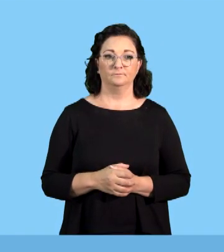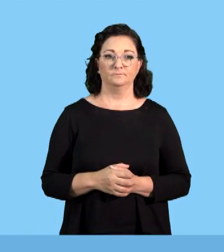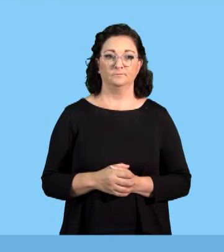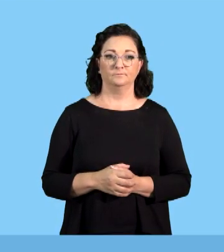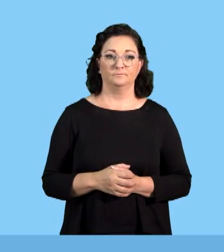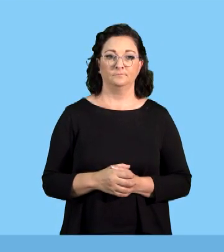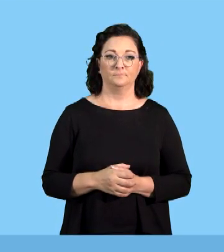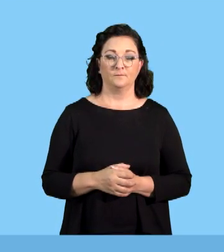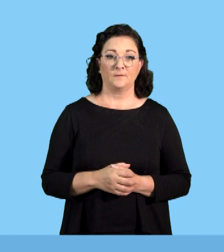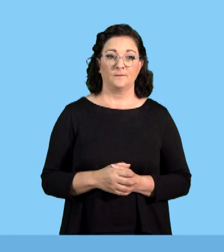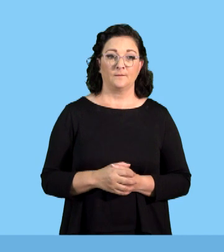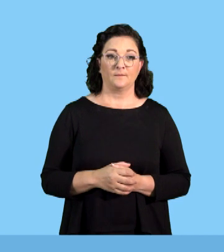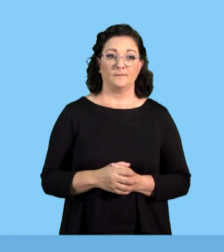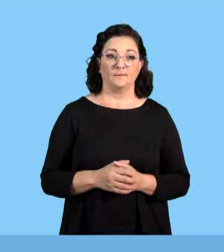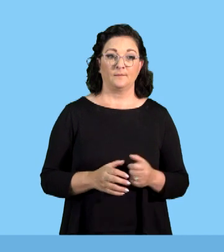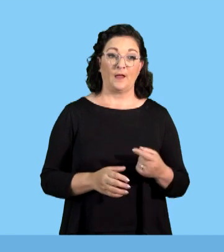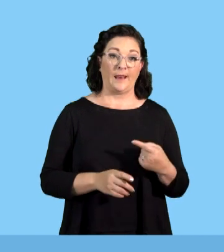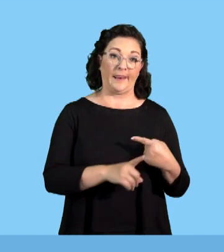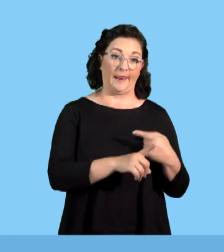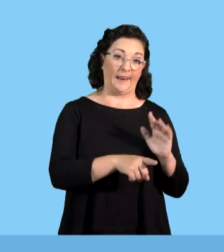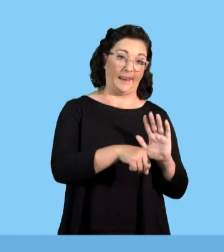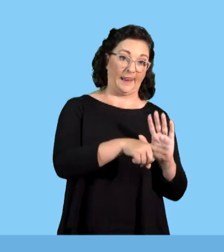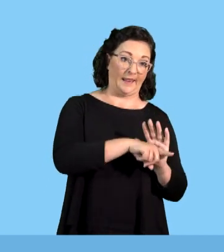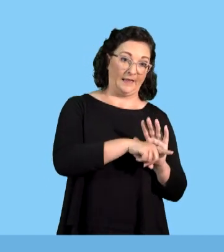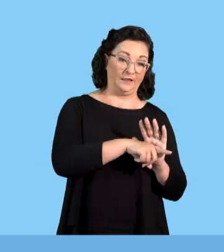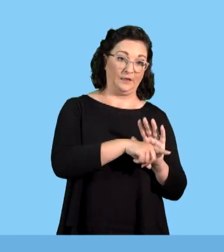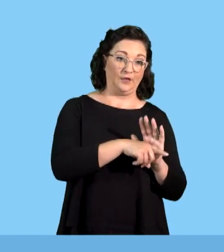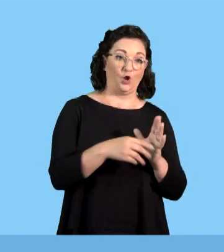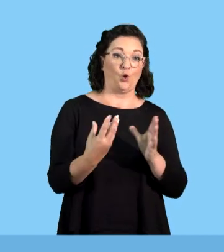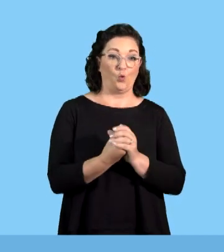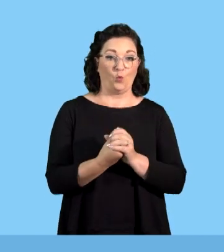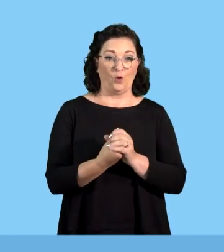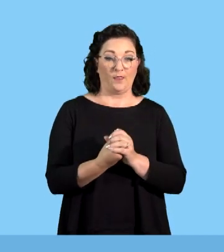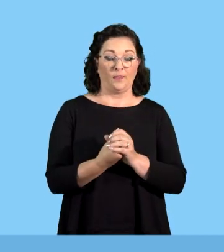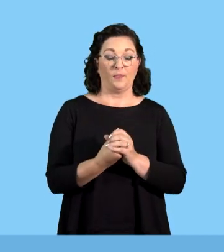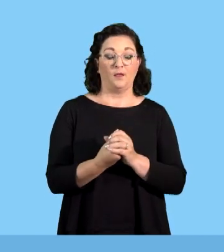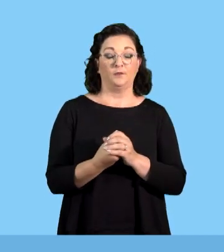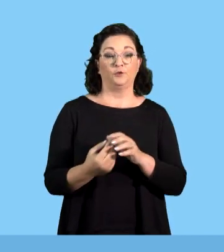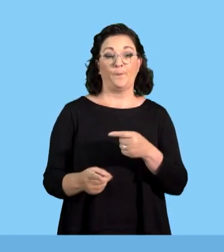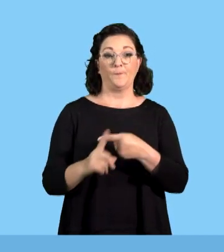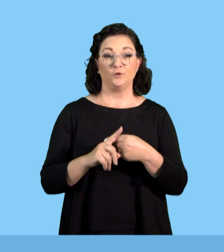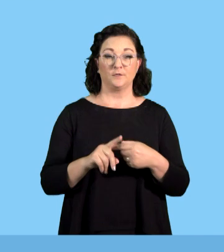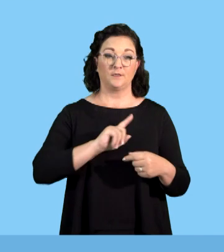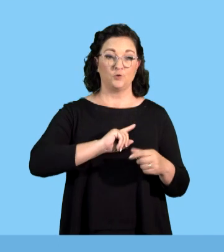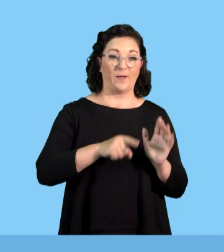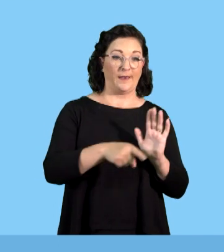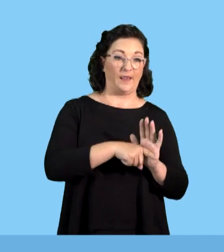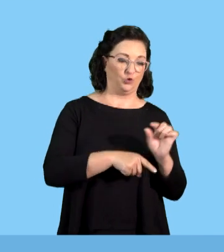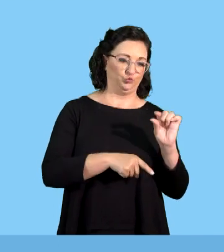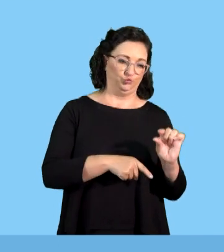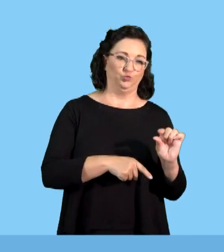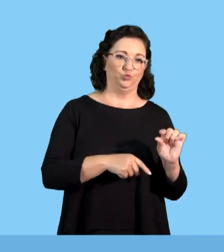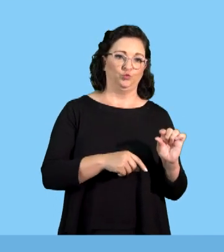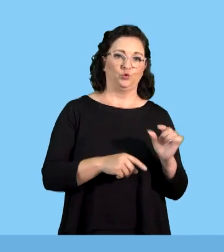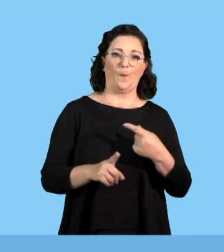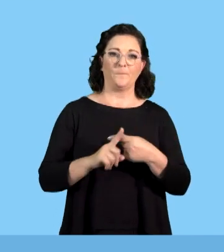terminal, or two terminals, the negative terminal and the positive terminal. Remember, the negative terminal is shorter than the positive. If it's